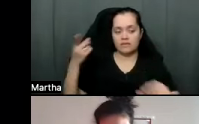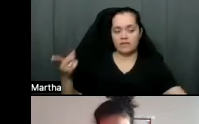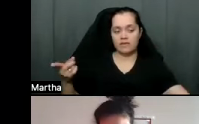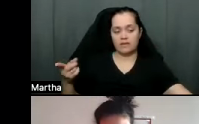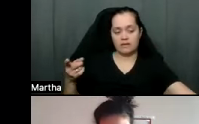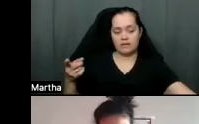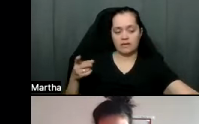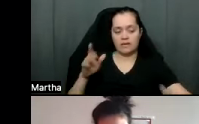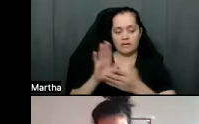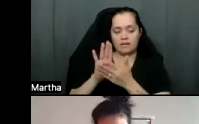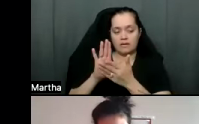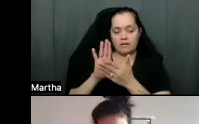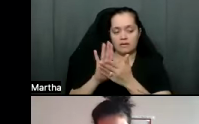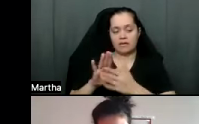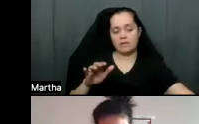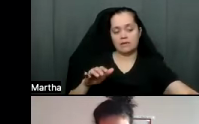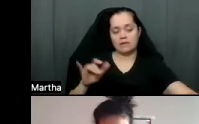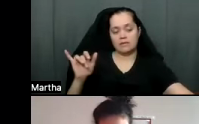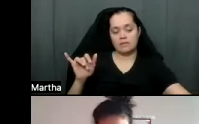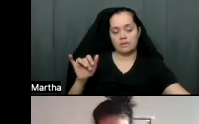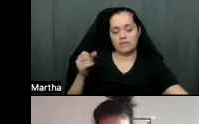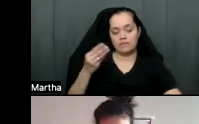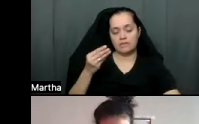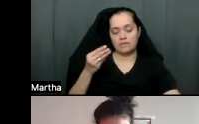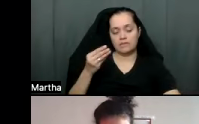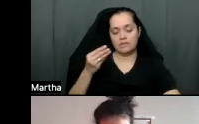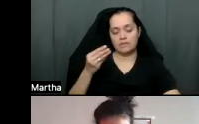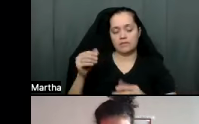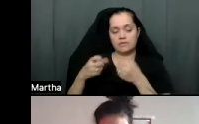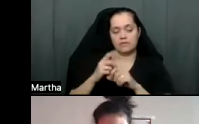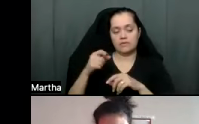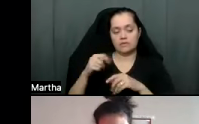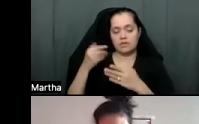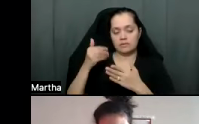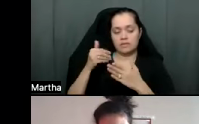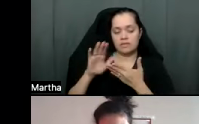campus, as well as quite a number of students living in apartments near the campus.